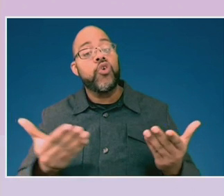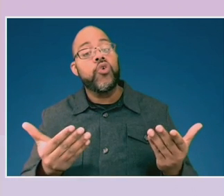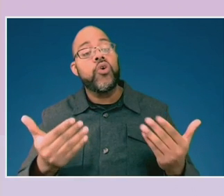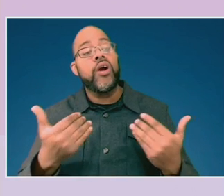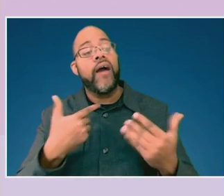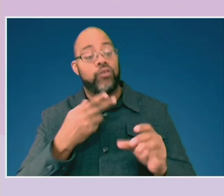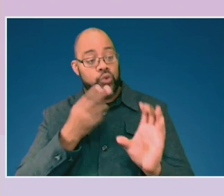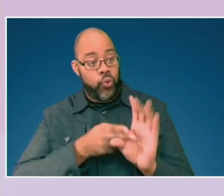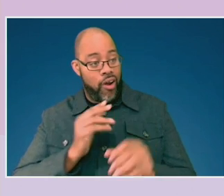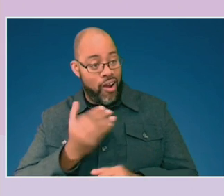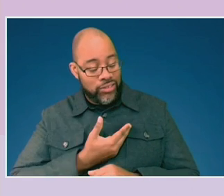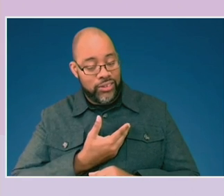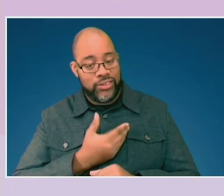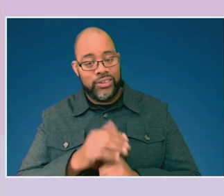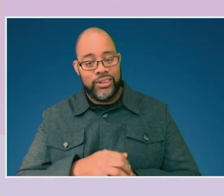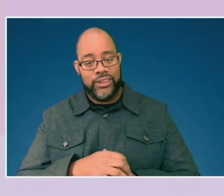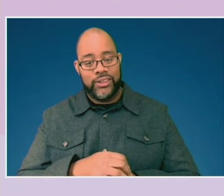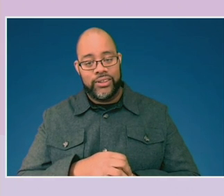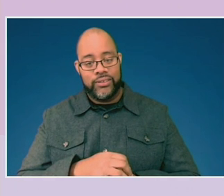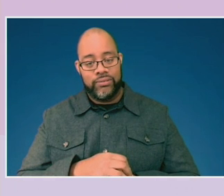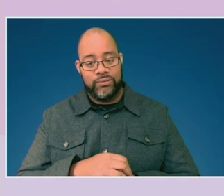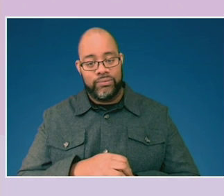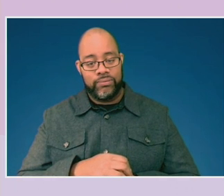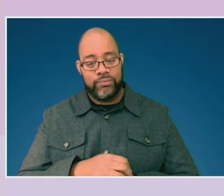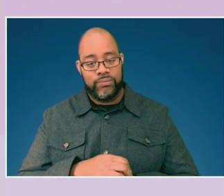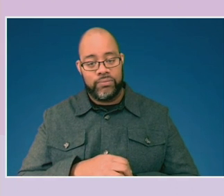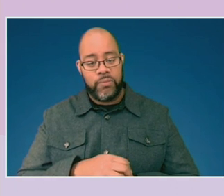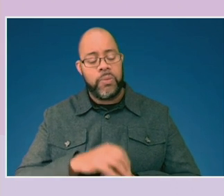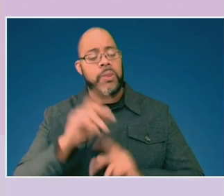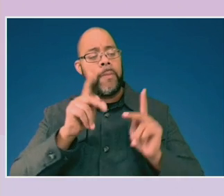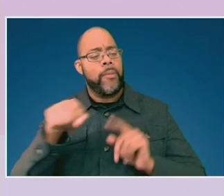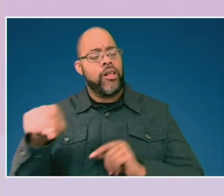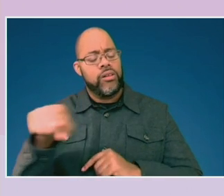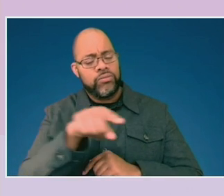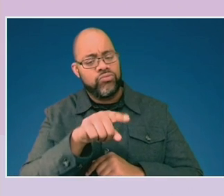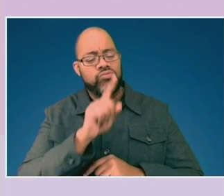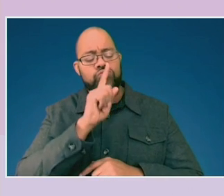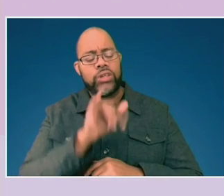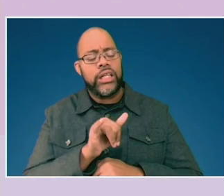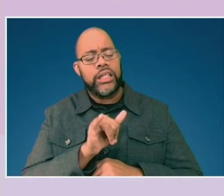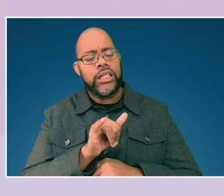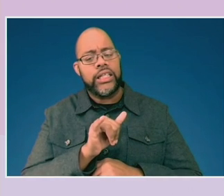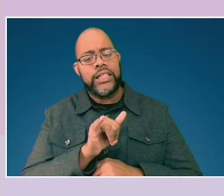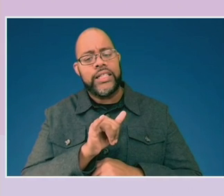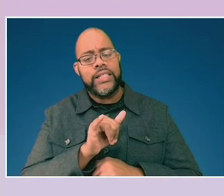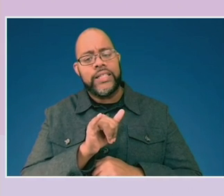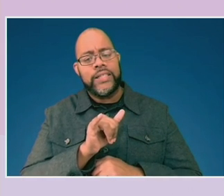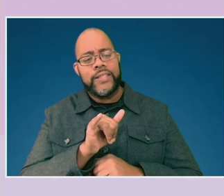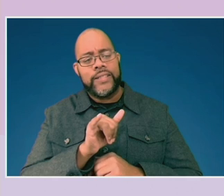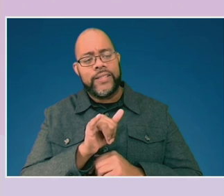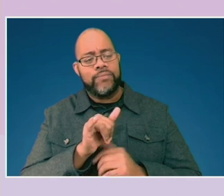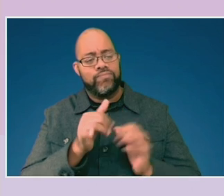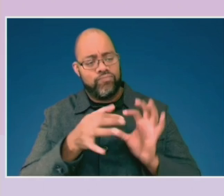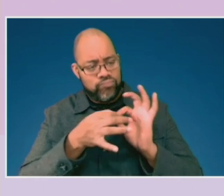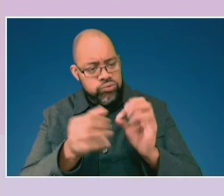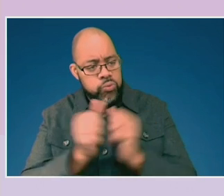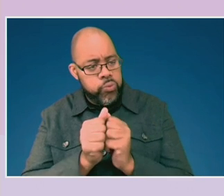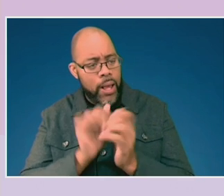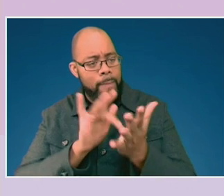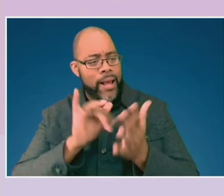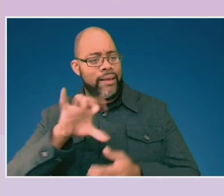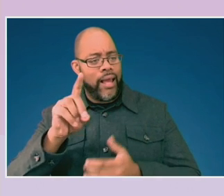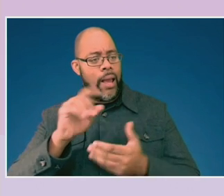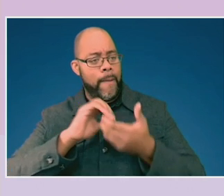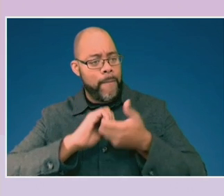us, you know, that these folks are really in it with their Medicaid partners and appreciate